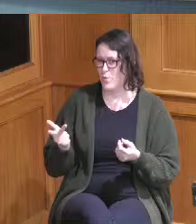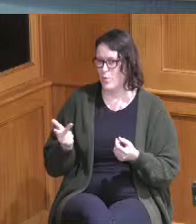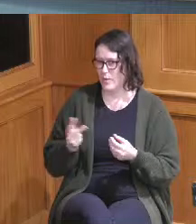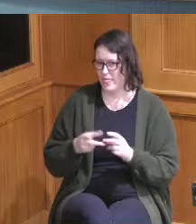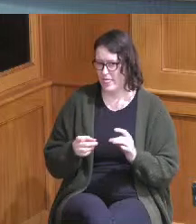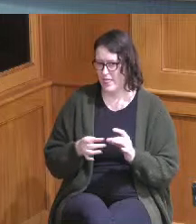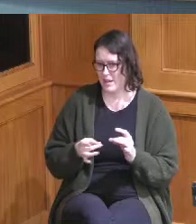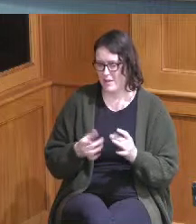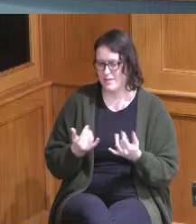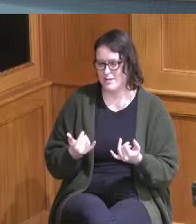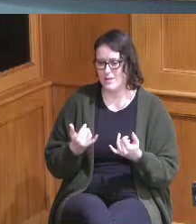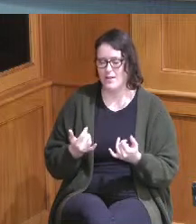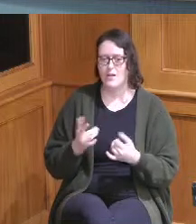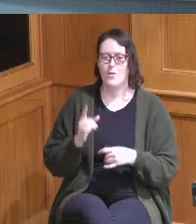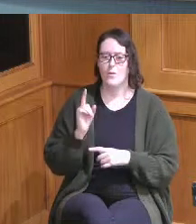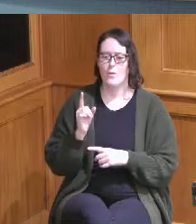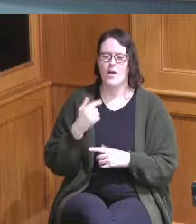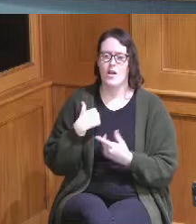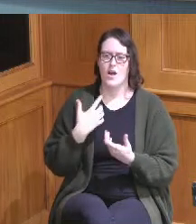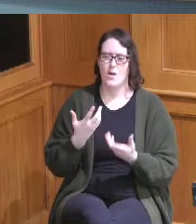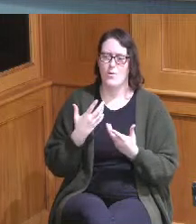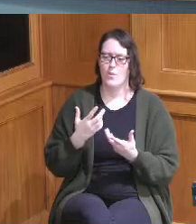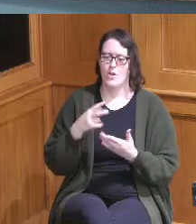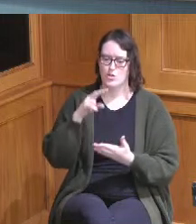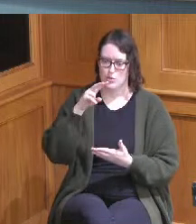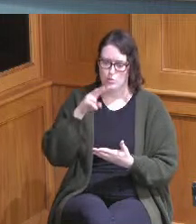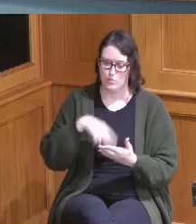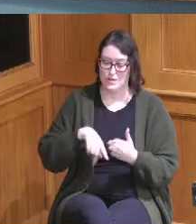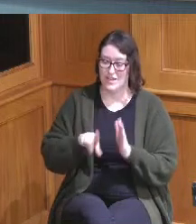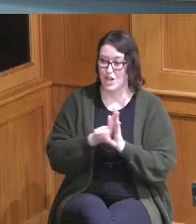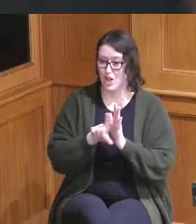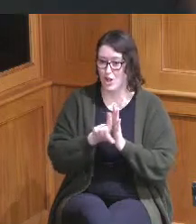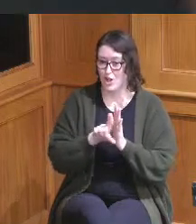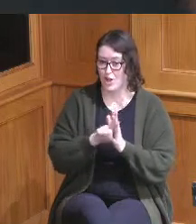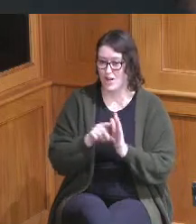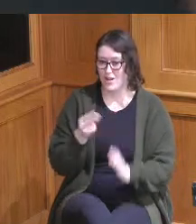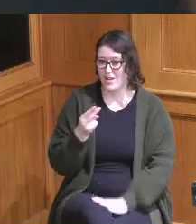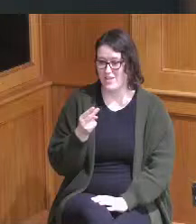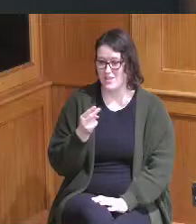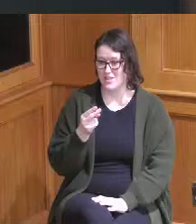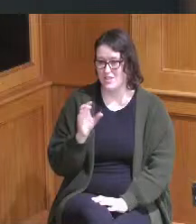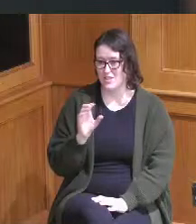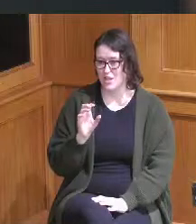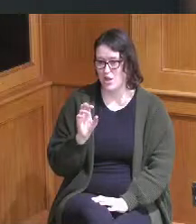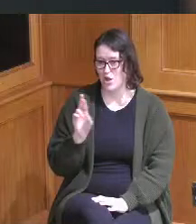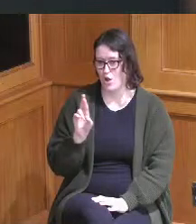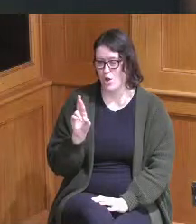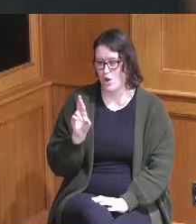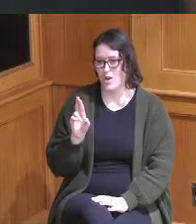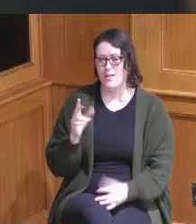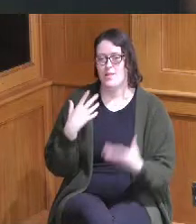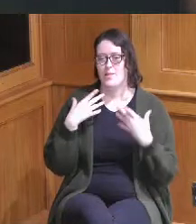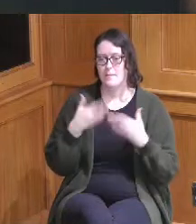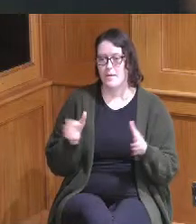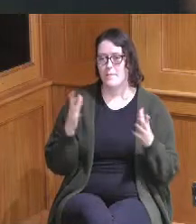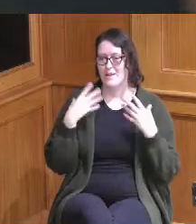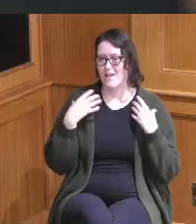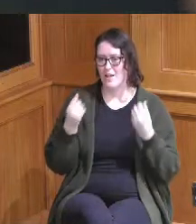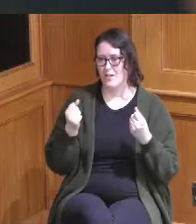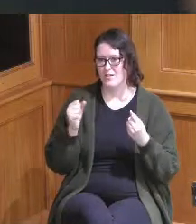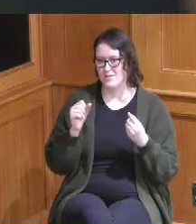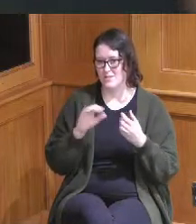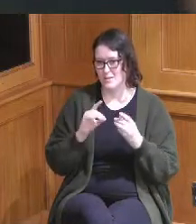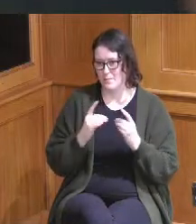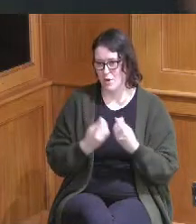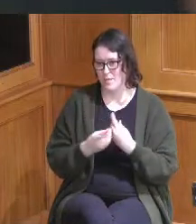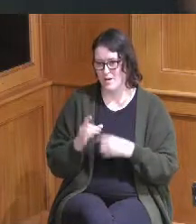one is I wanted to read an alert. We, HCRC and the Public Health Department, City of Cincinnati, put out